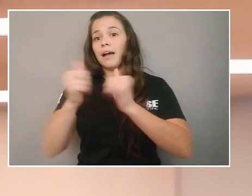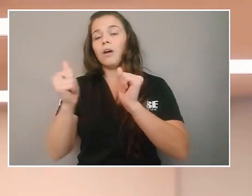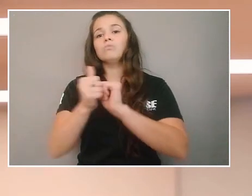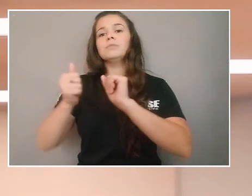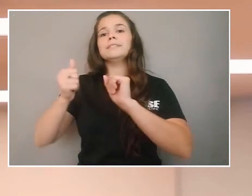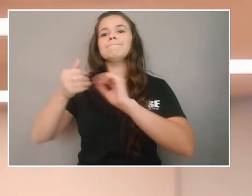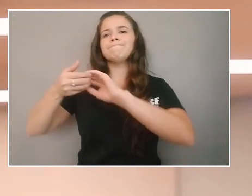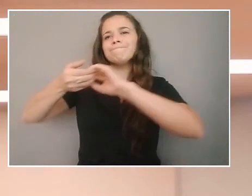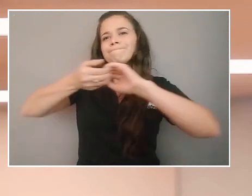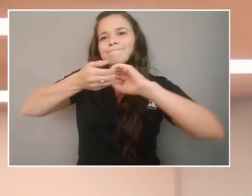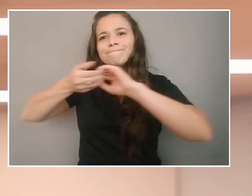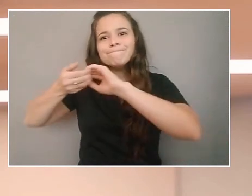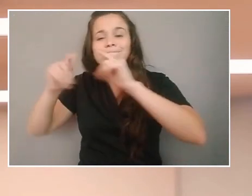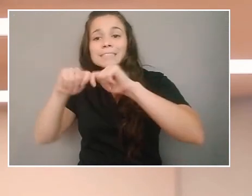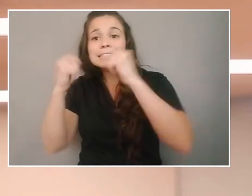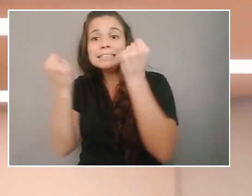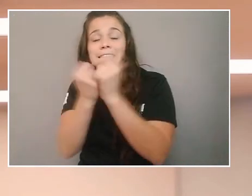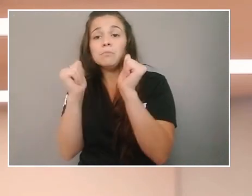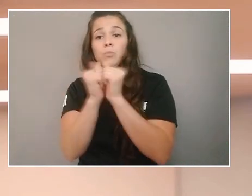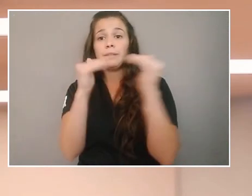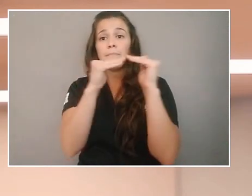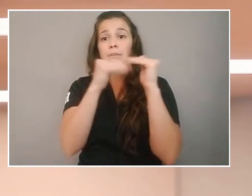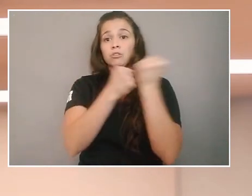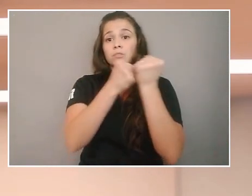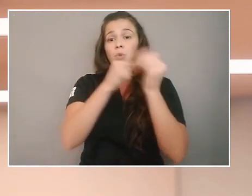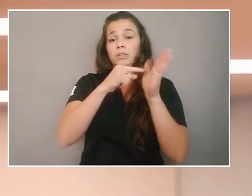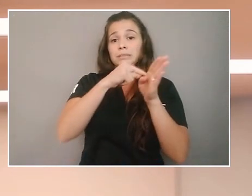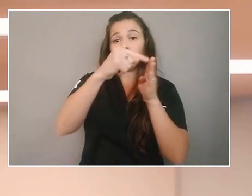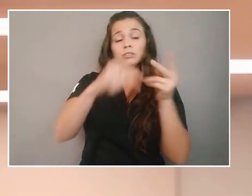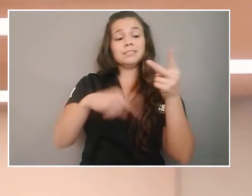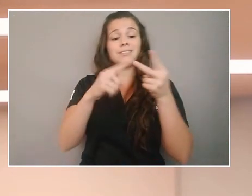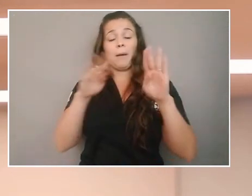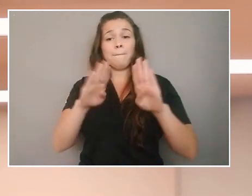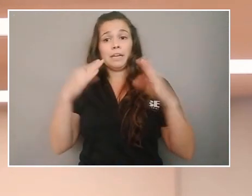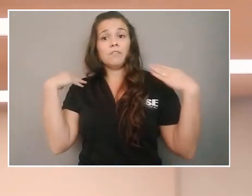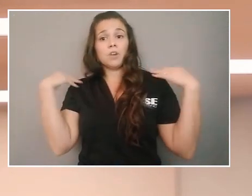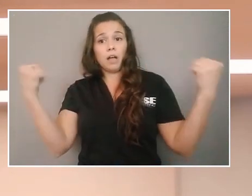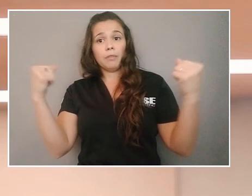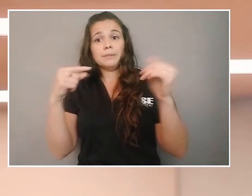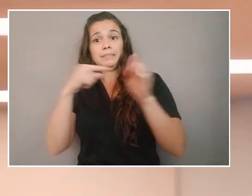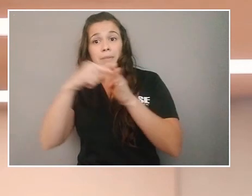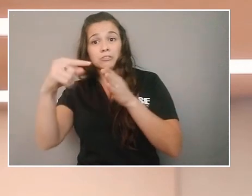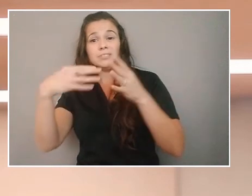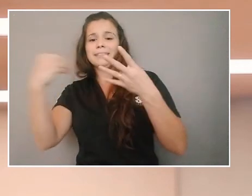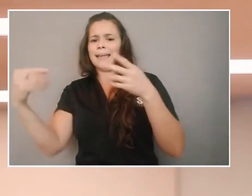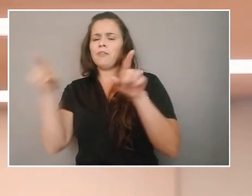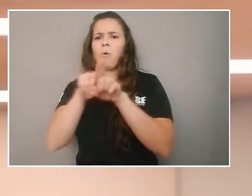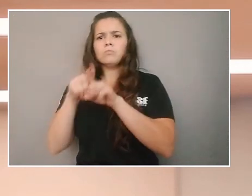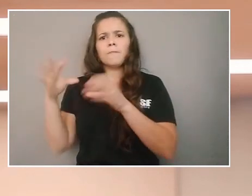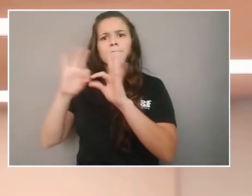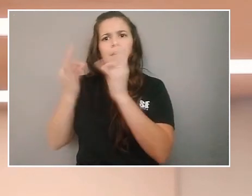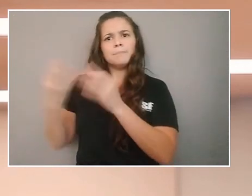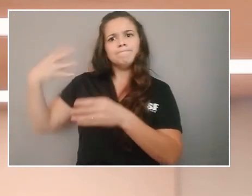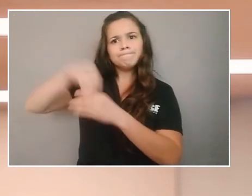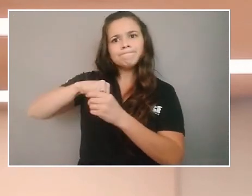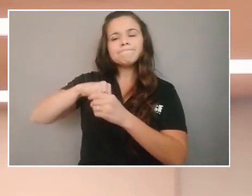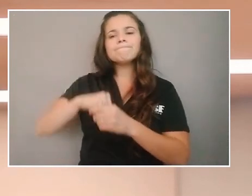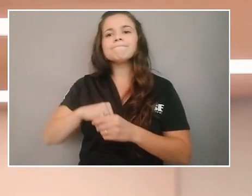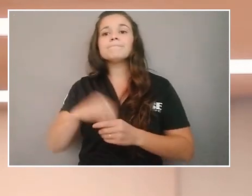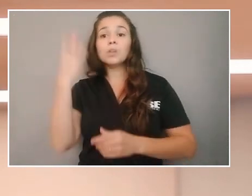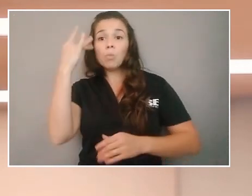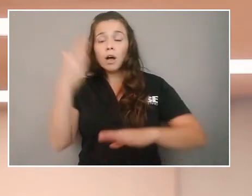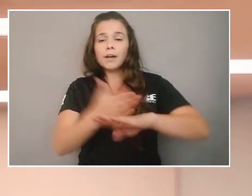of peer support specialists, behavioral health specialists, and parent partners to improve outcomes for